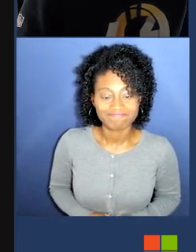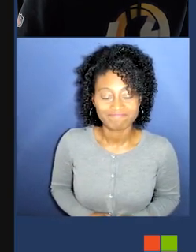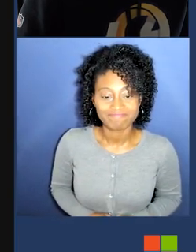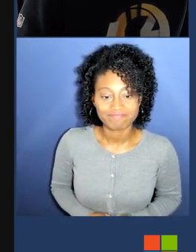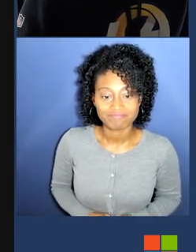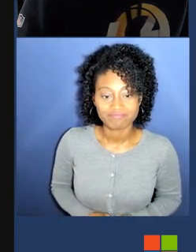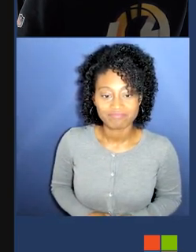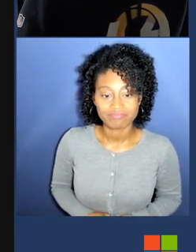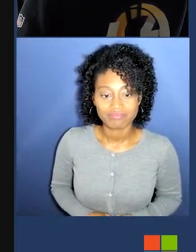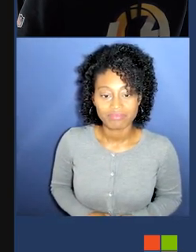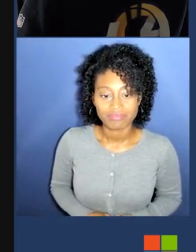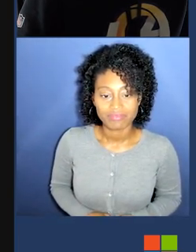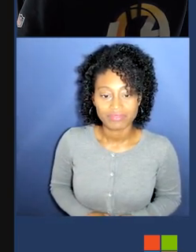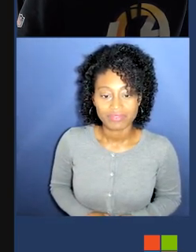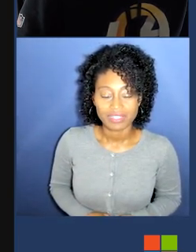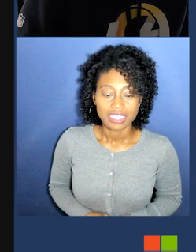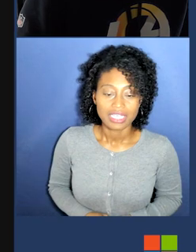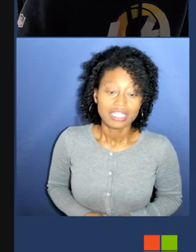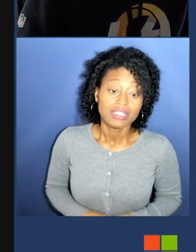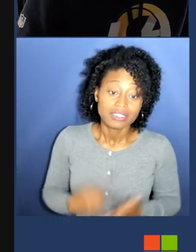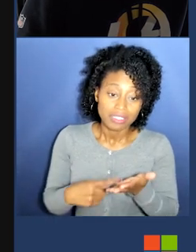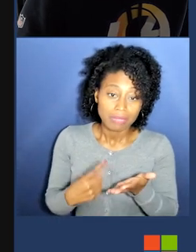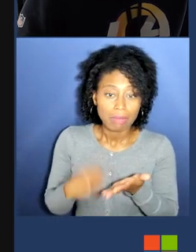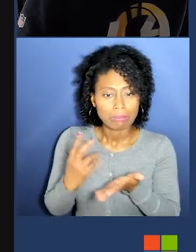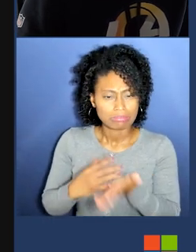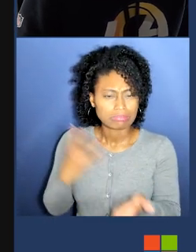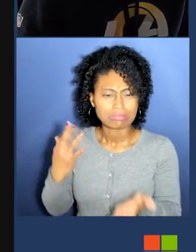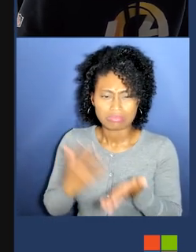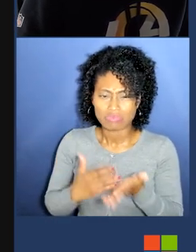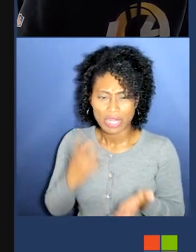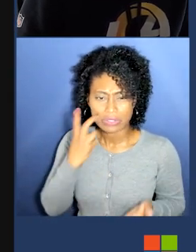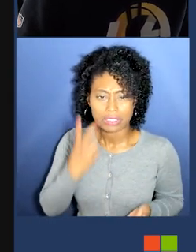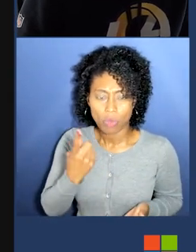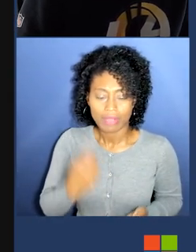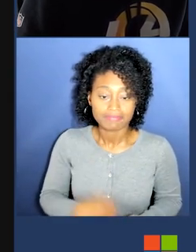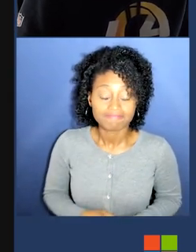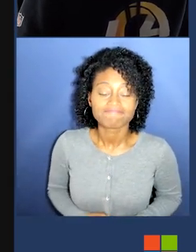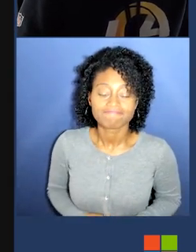you hardly ever see one because it's just snapshotting it.